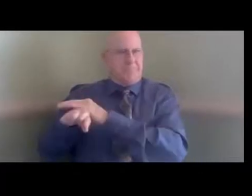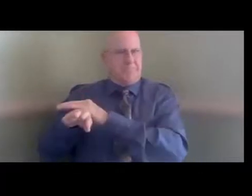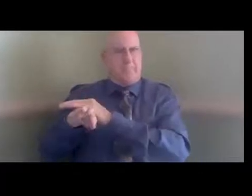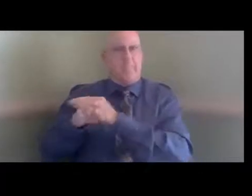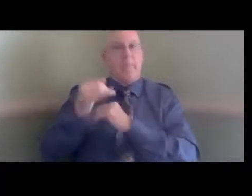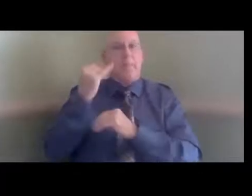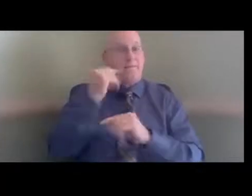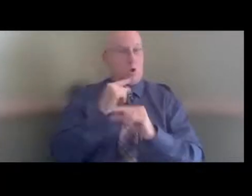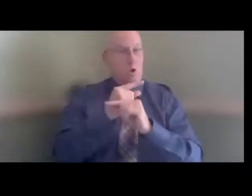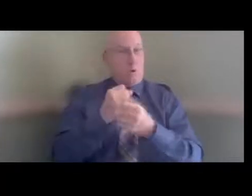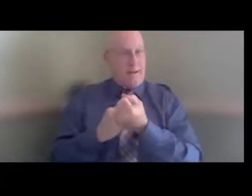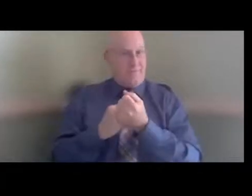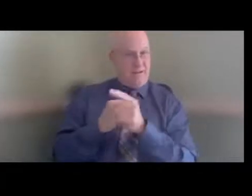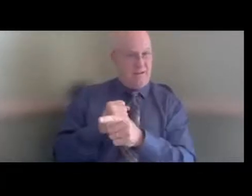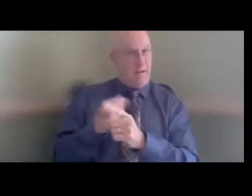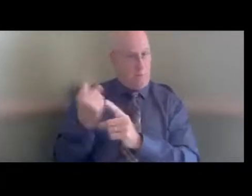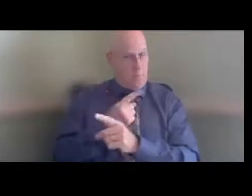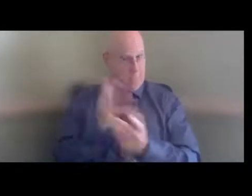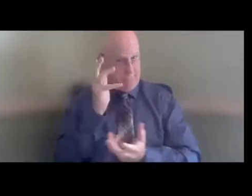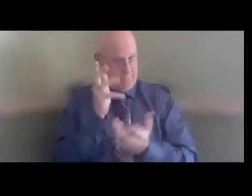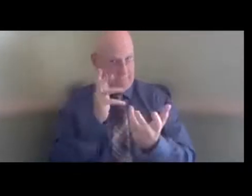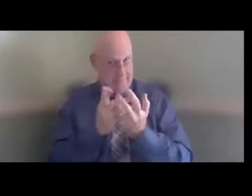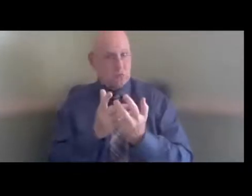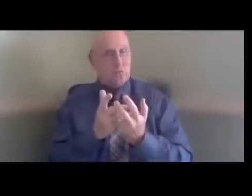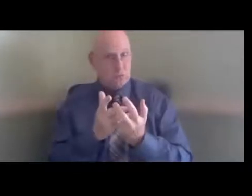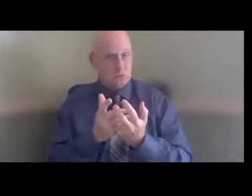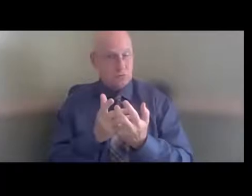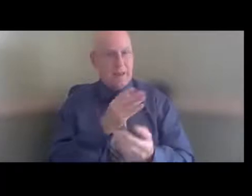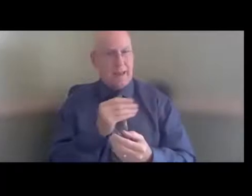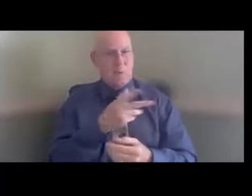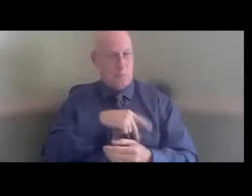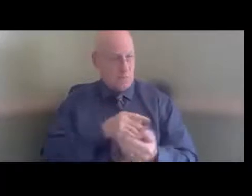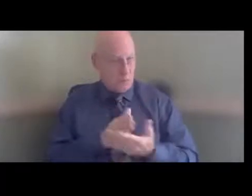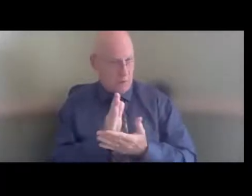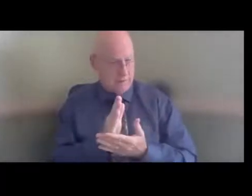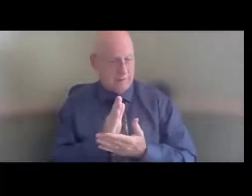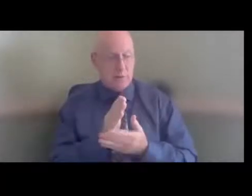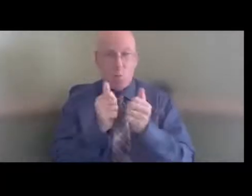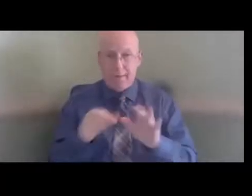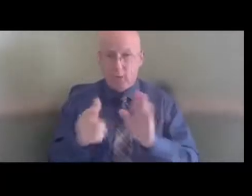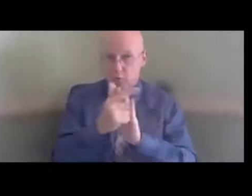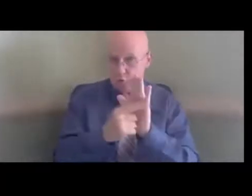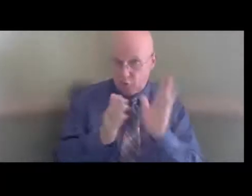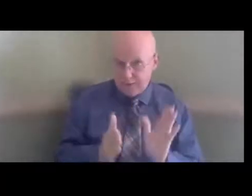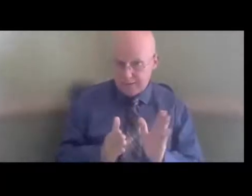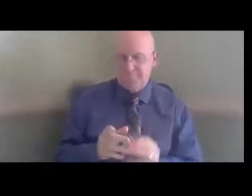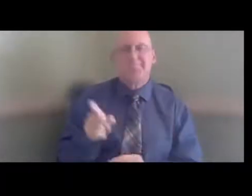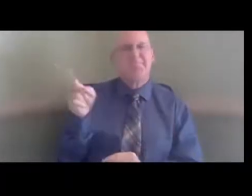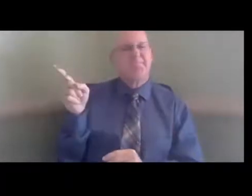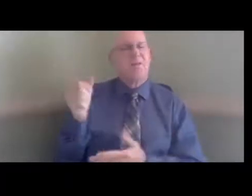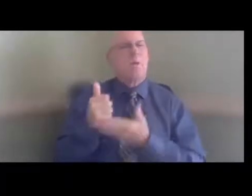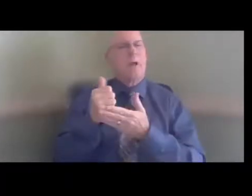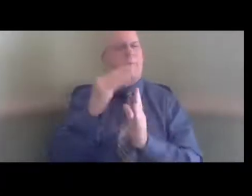it's in a guardian advocacy that's appropriate, and just those personal rights. So again, without an attorney, the website will help you fill out some